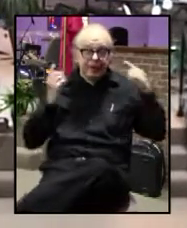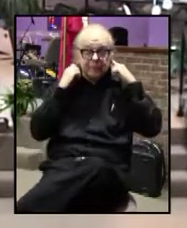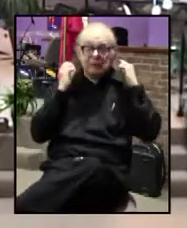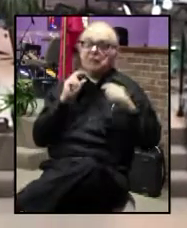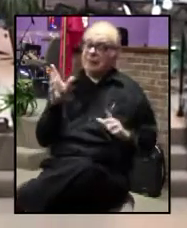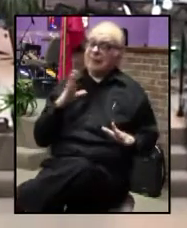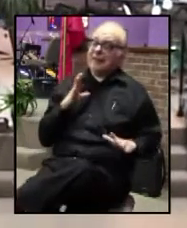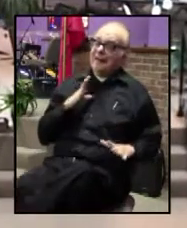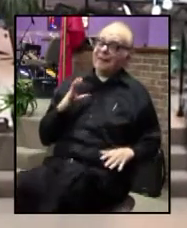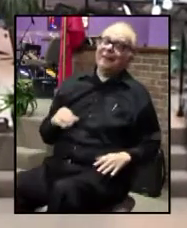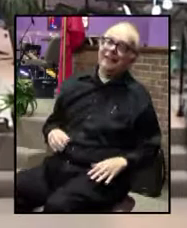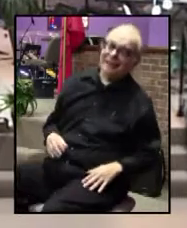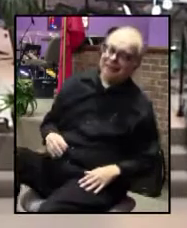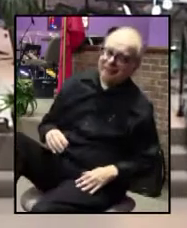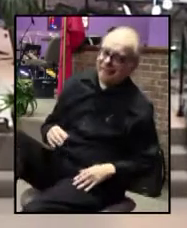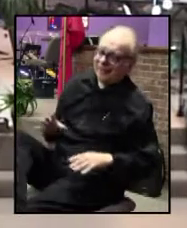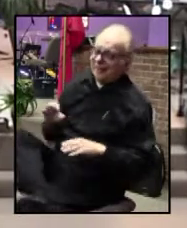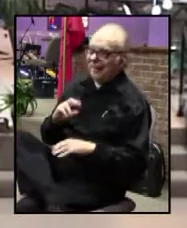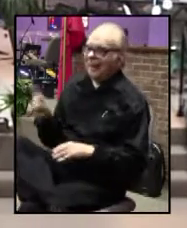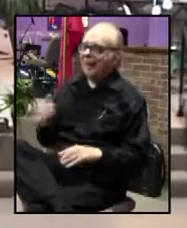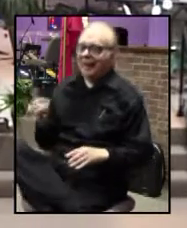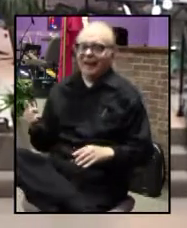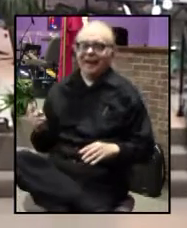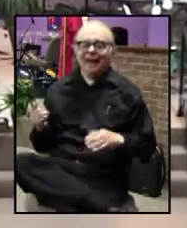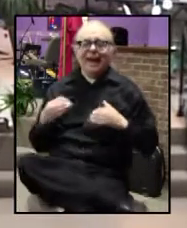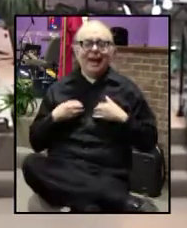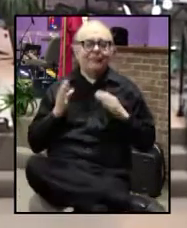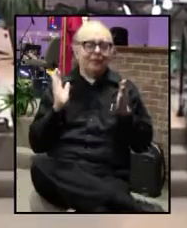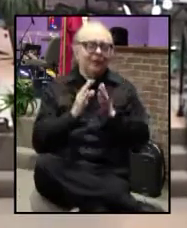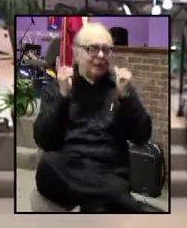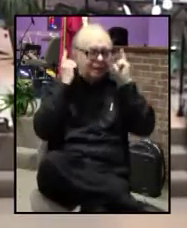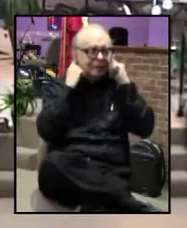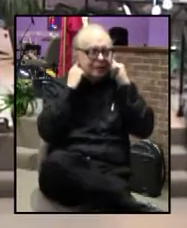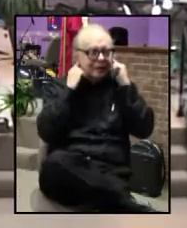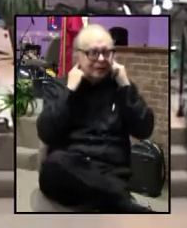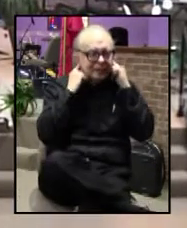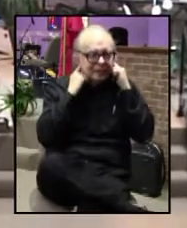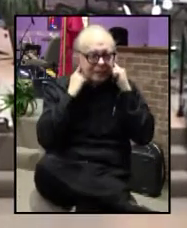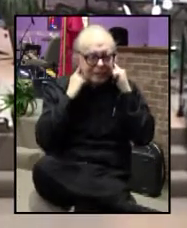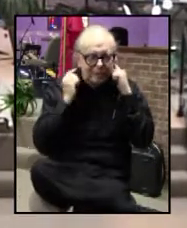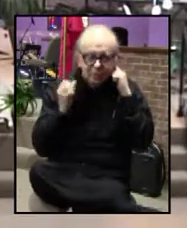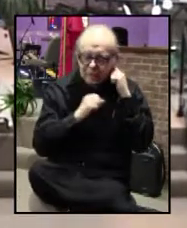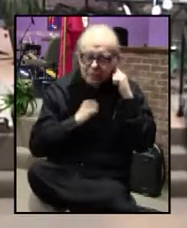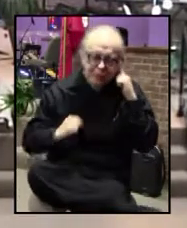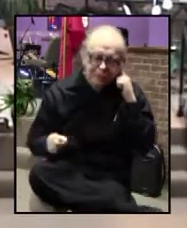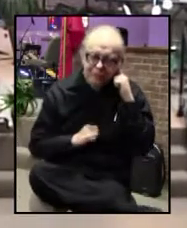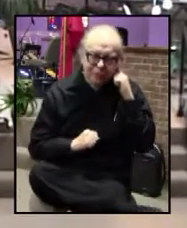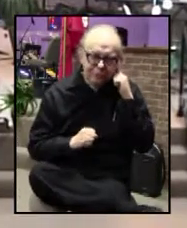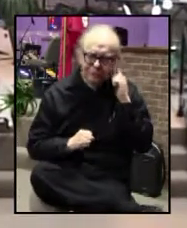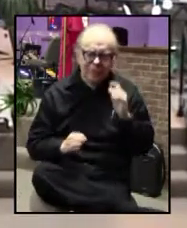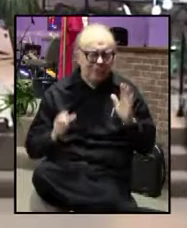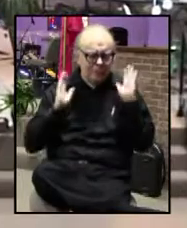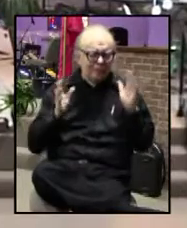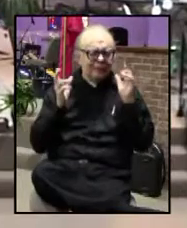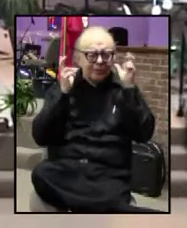okay. It's only to us that have little ears, because they're like supersonic hearing, you know.